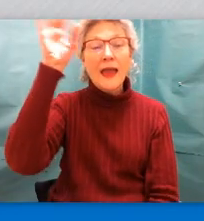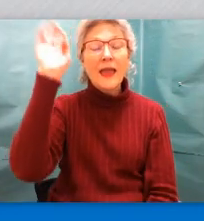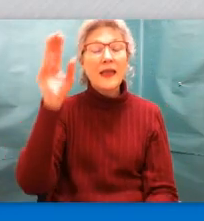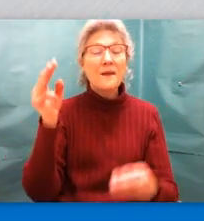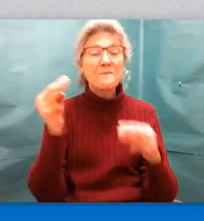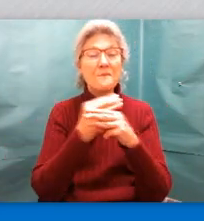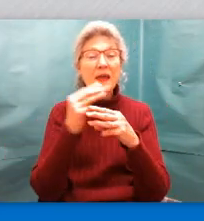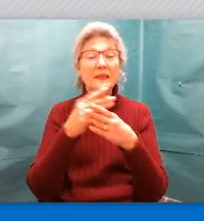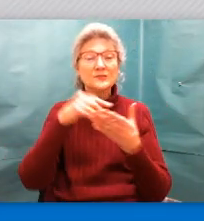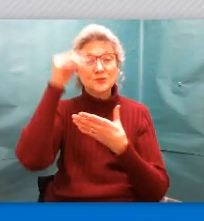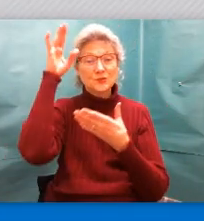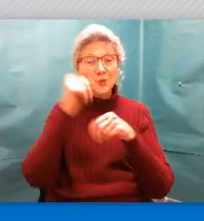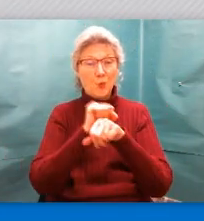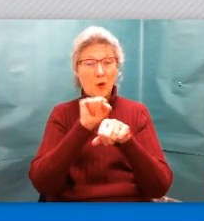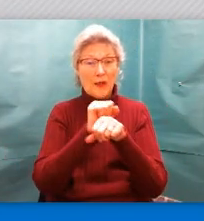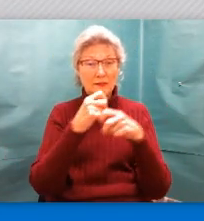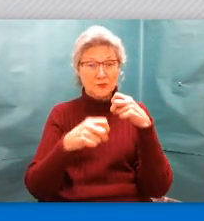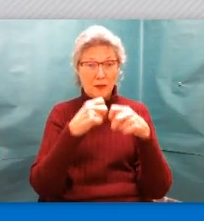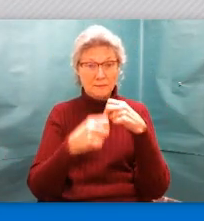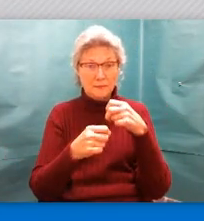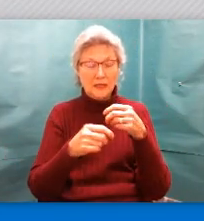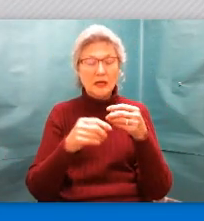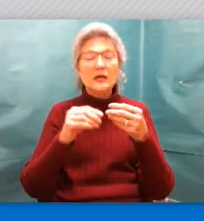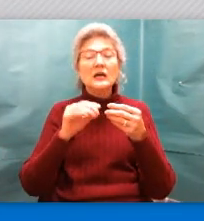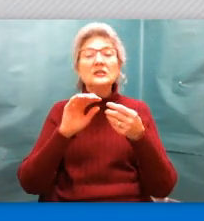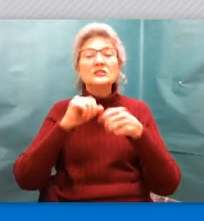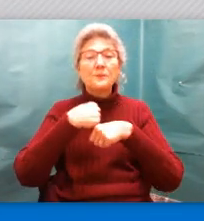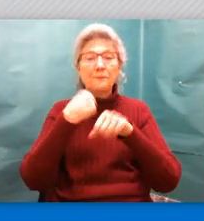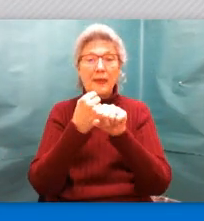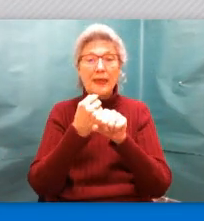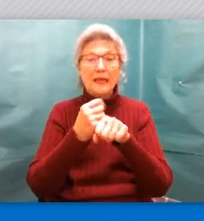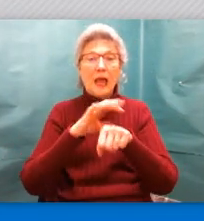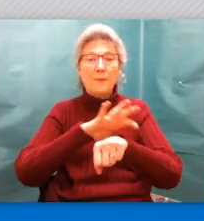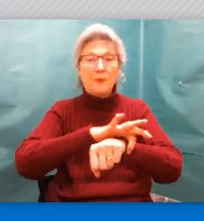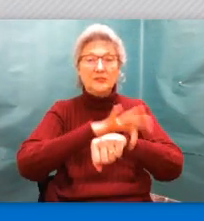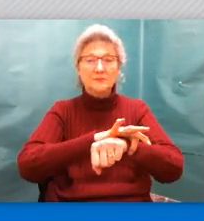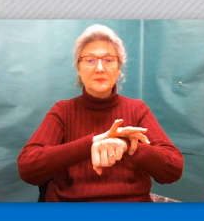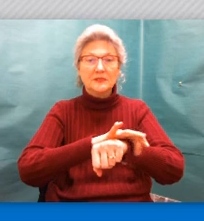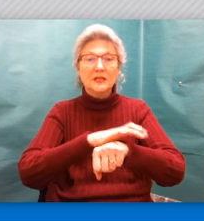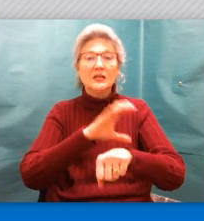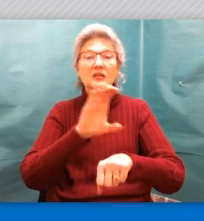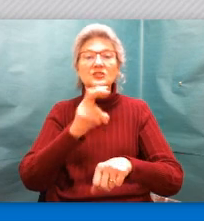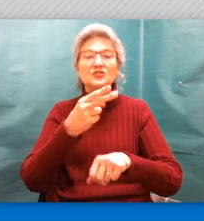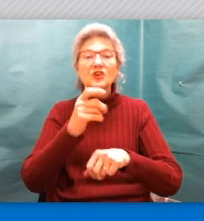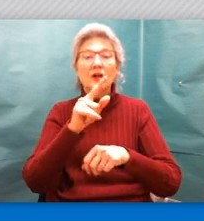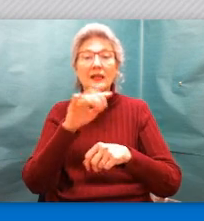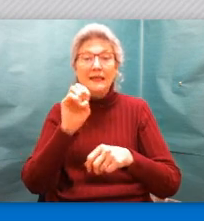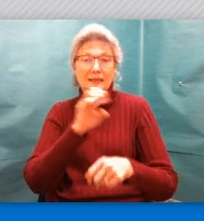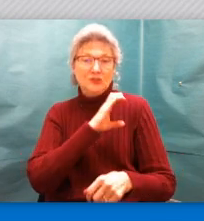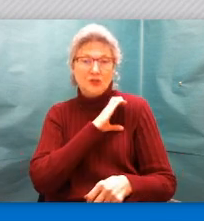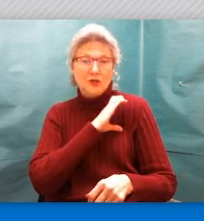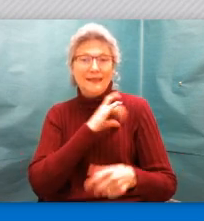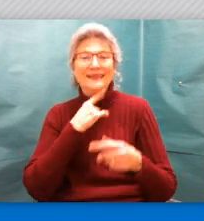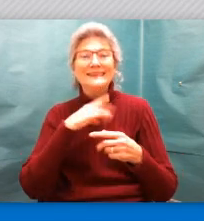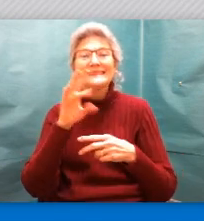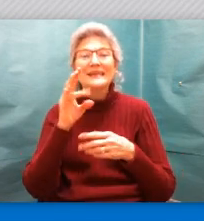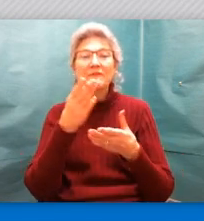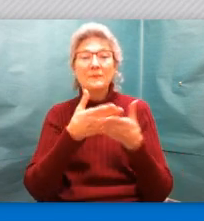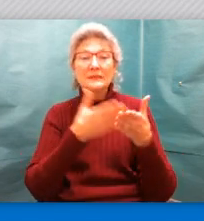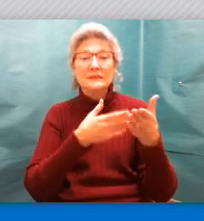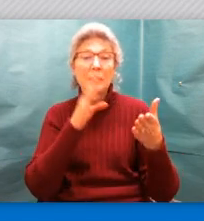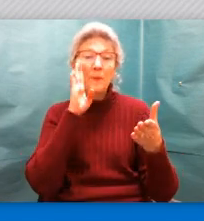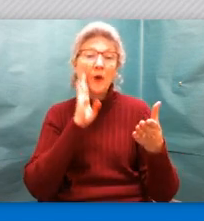problem says, to weave a bracelet, Charlene needs 7 pieces of brown thread. Each piece of thread must